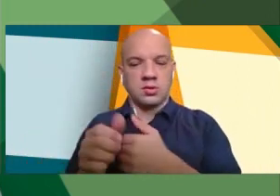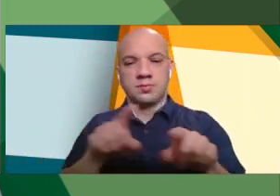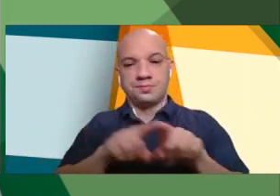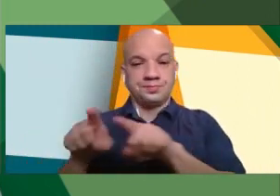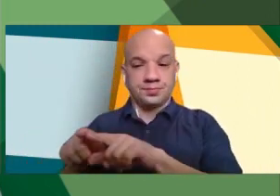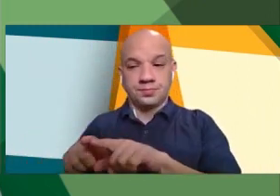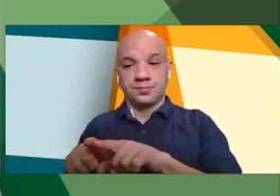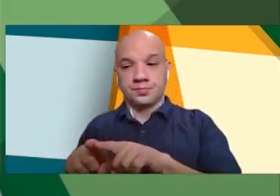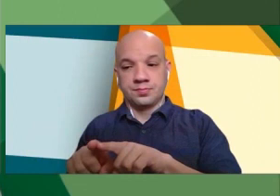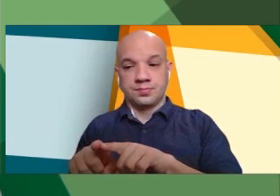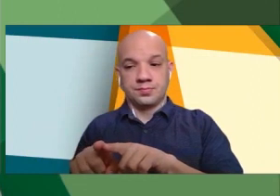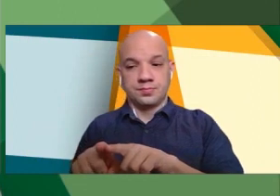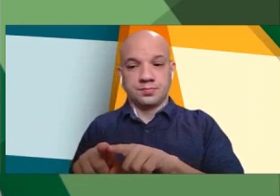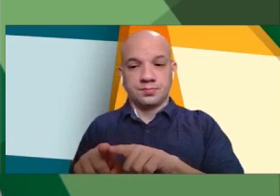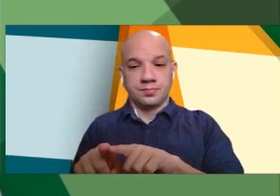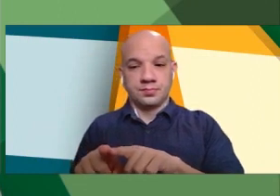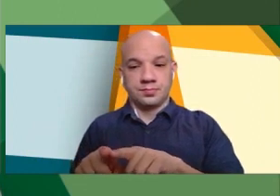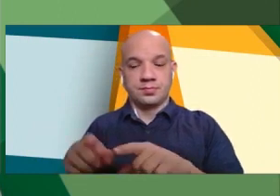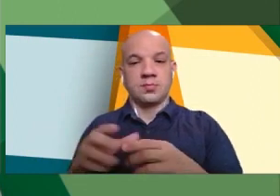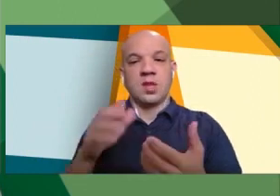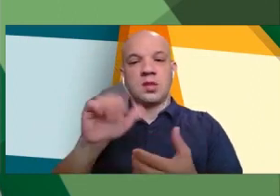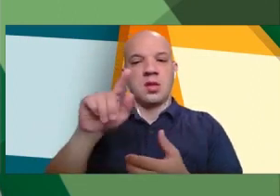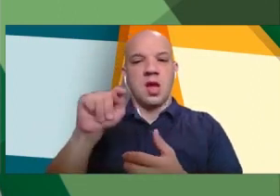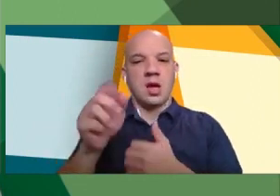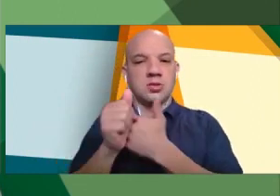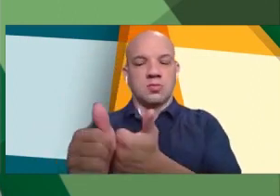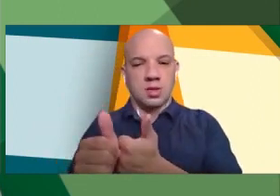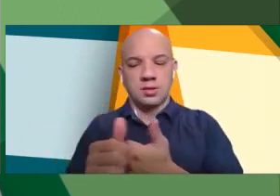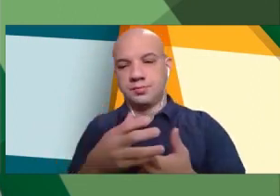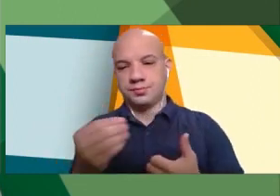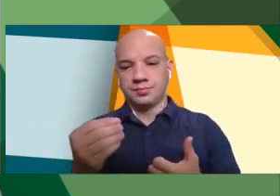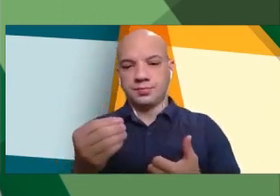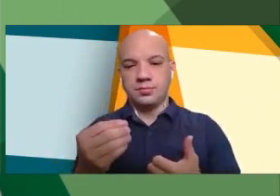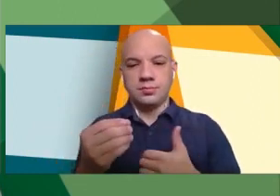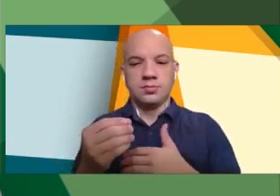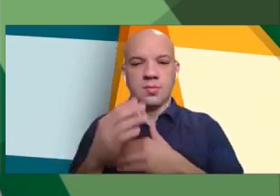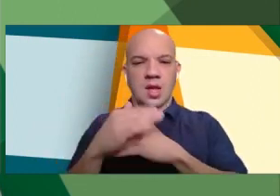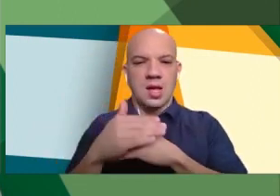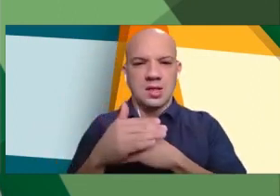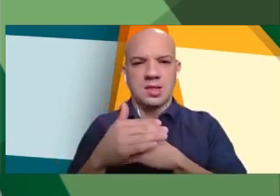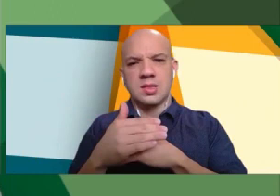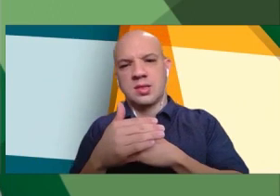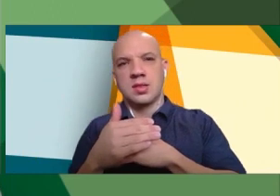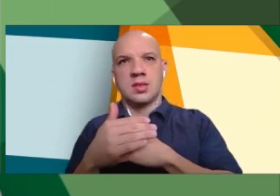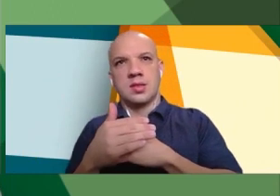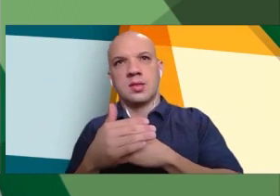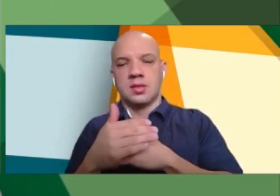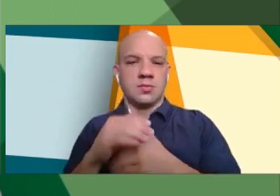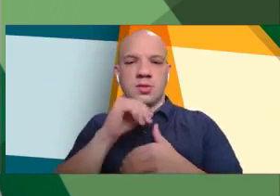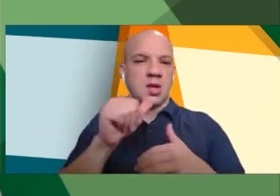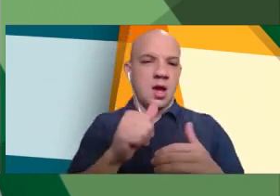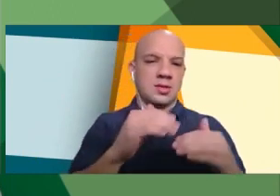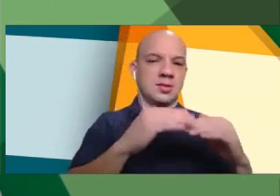have Davis-Bacon and Related Acts Compliance, and at least but not least